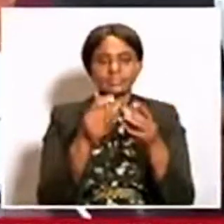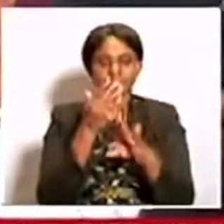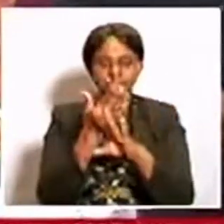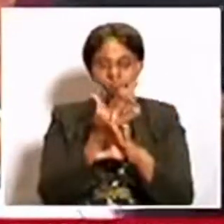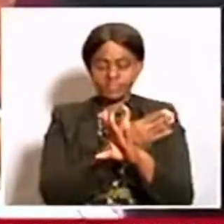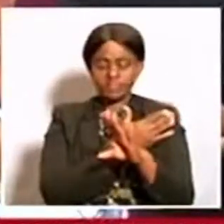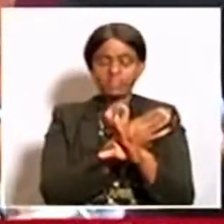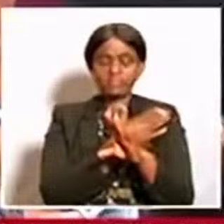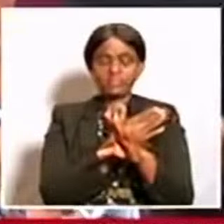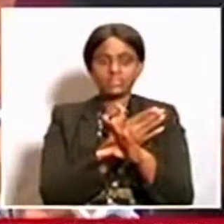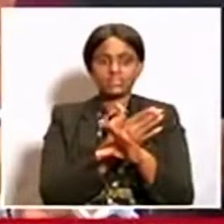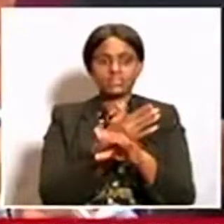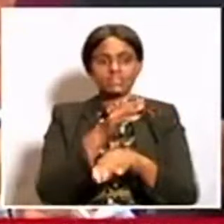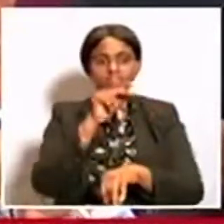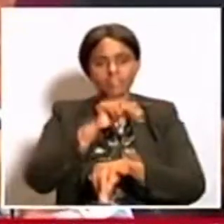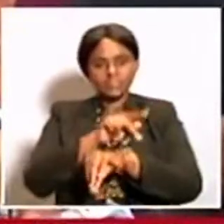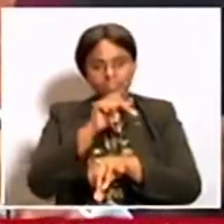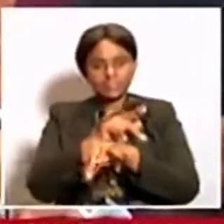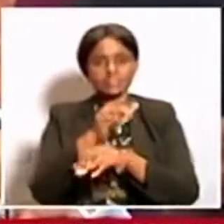of contracts.